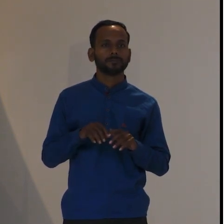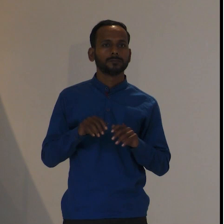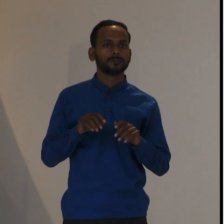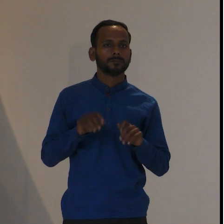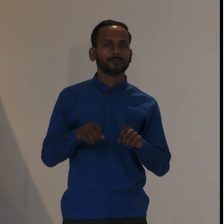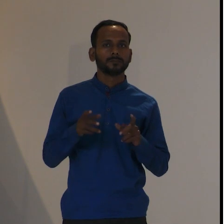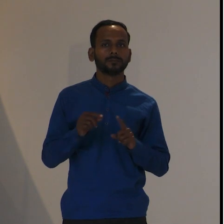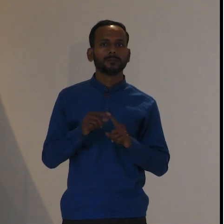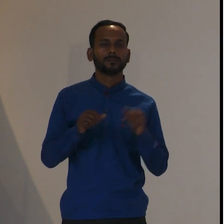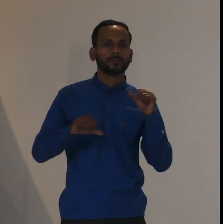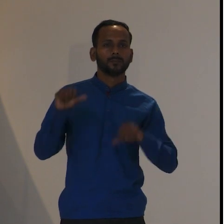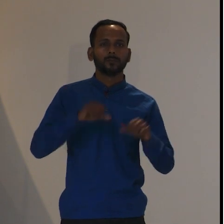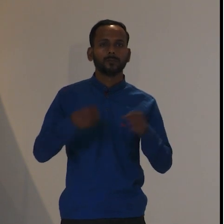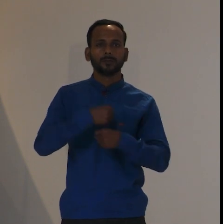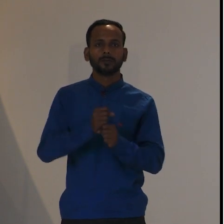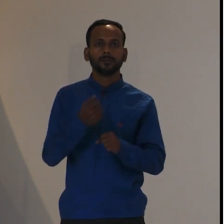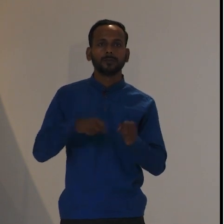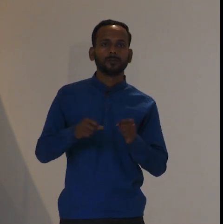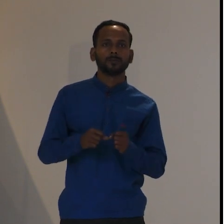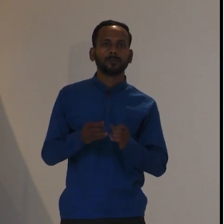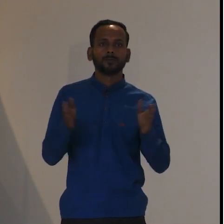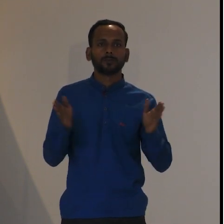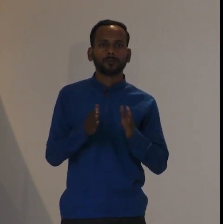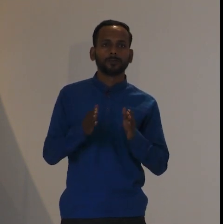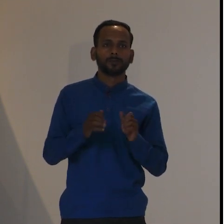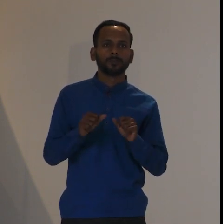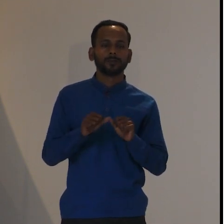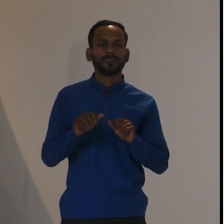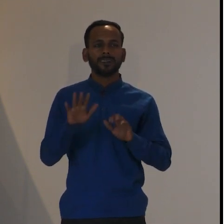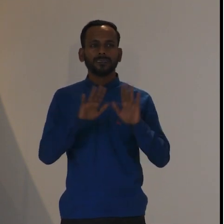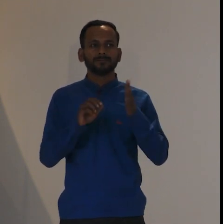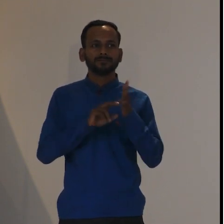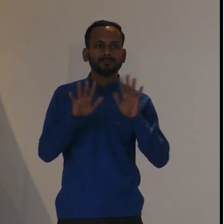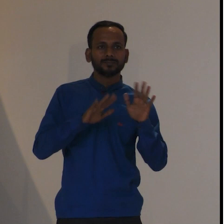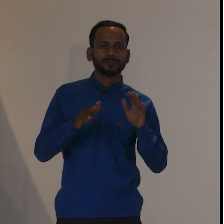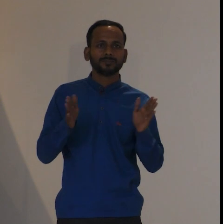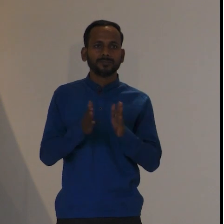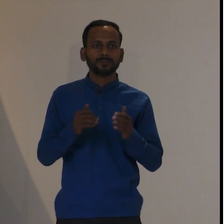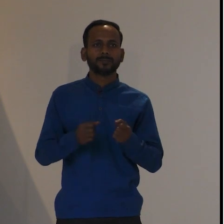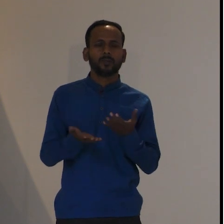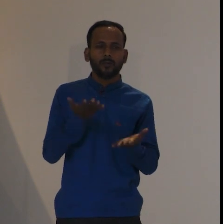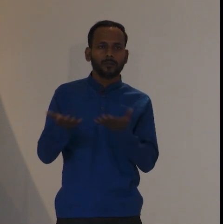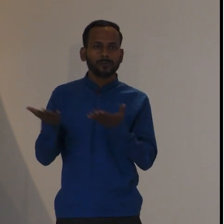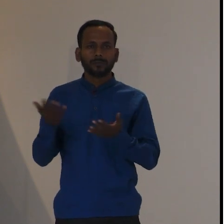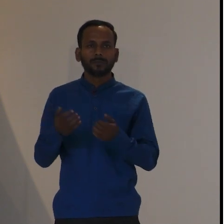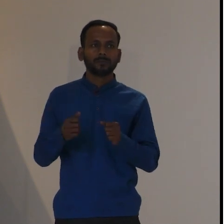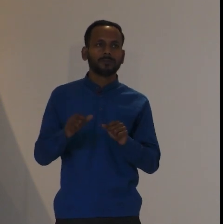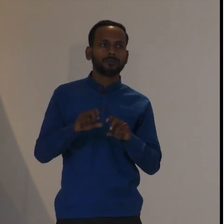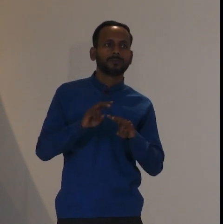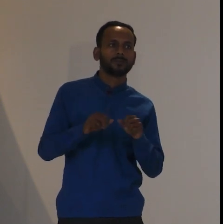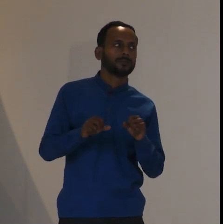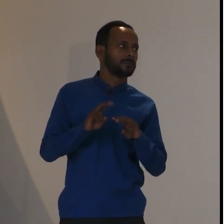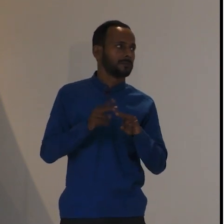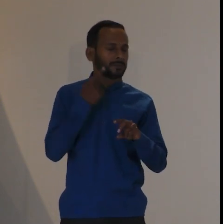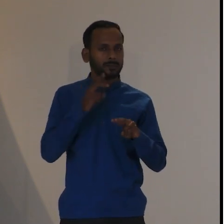Yeah. So the project vision was to make short animated pieces that bring to life some of the objects and archives at the